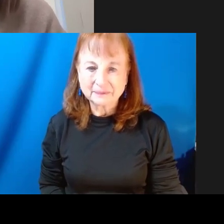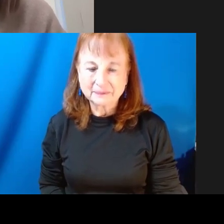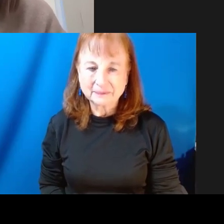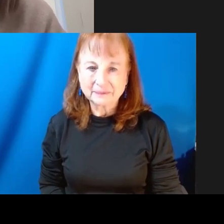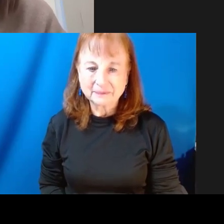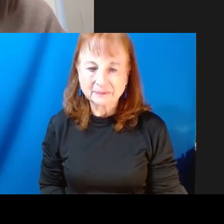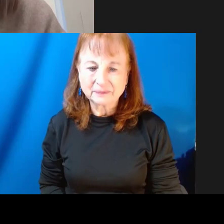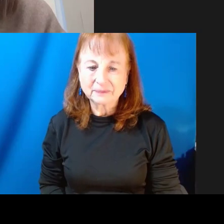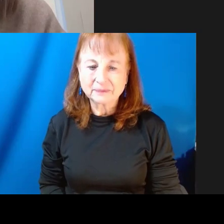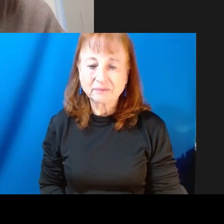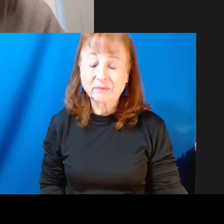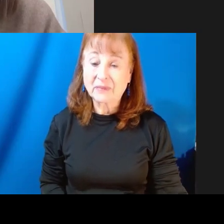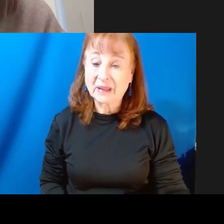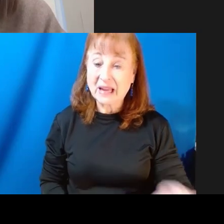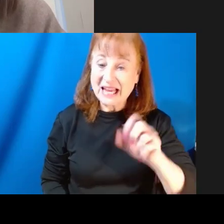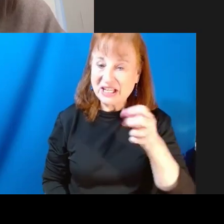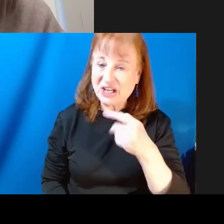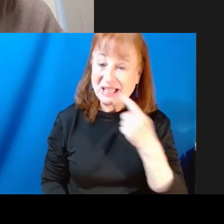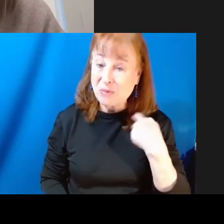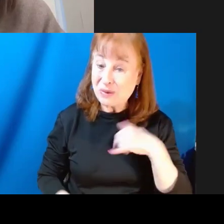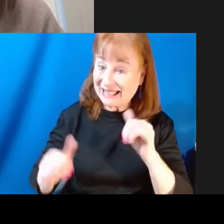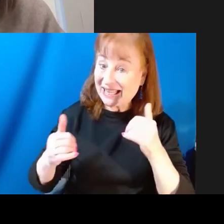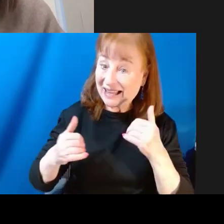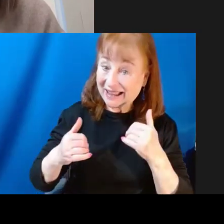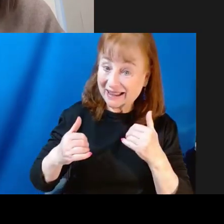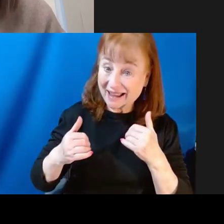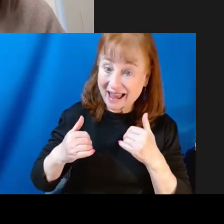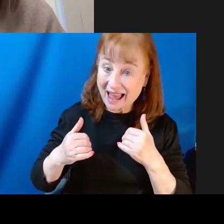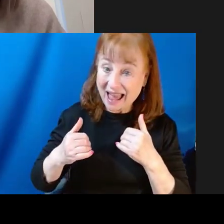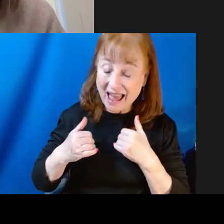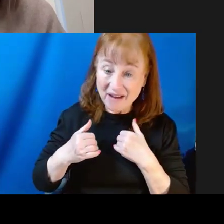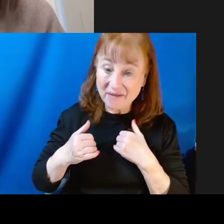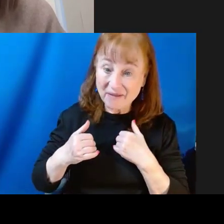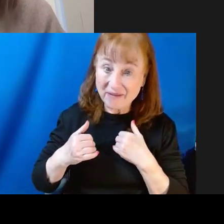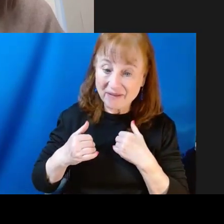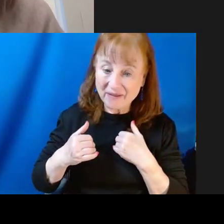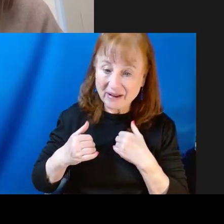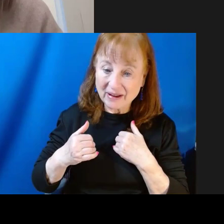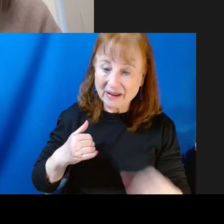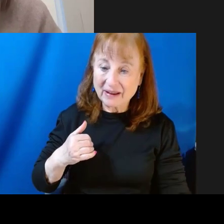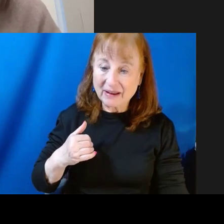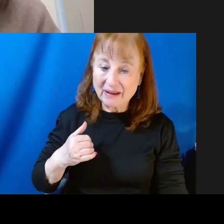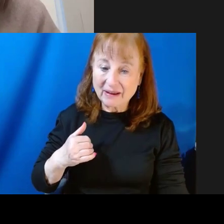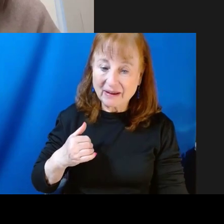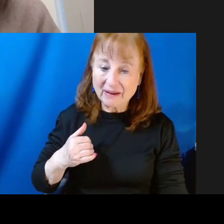And we still have the poll. We still got it. If people could please, hopefully people are seeing